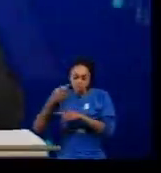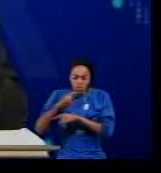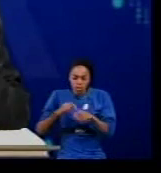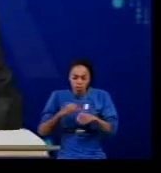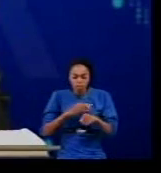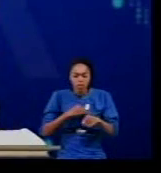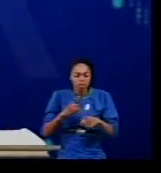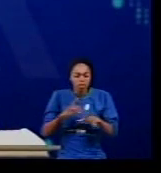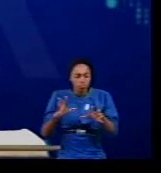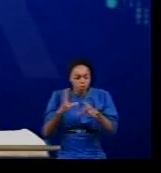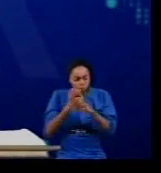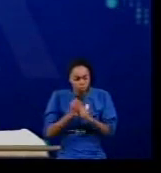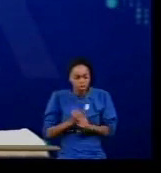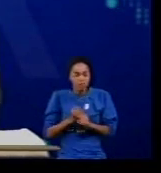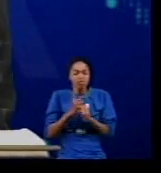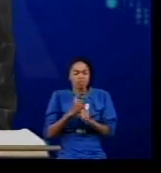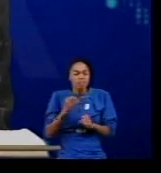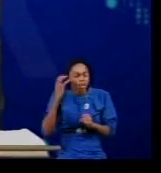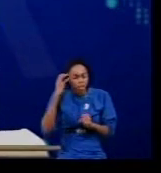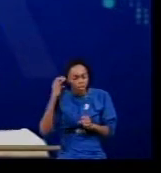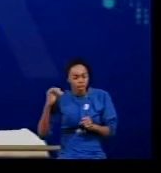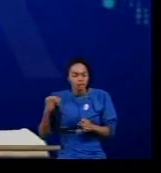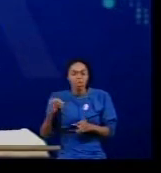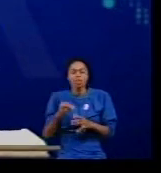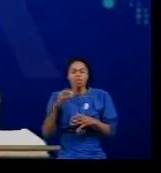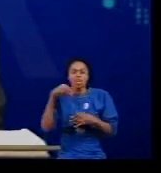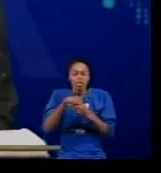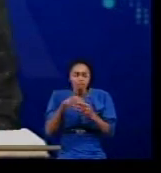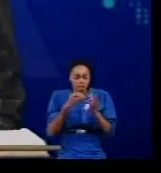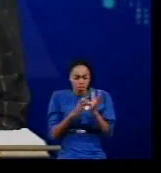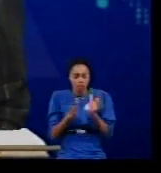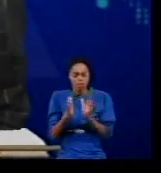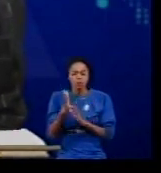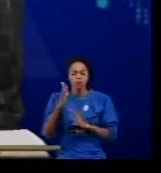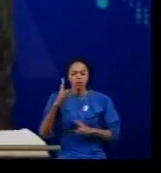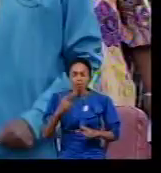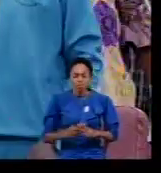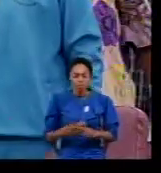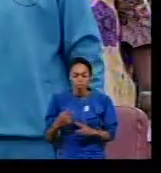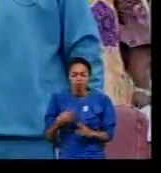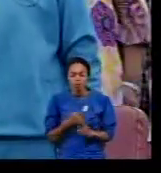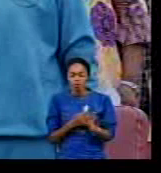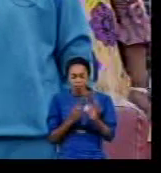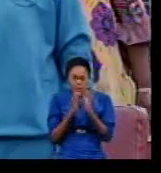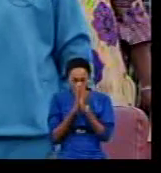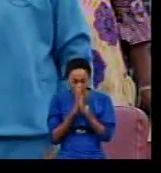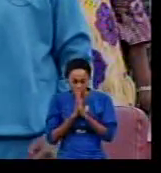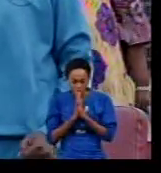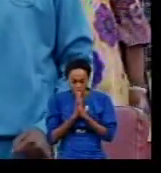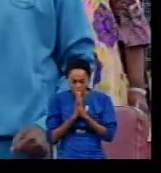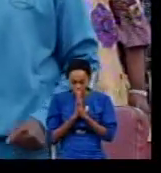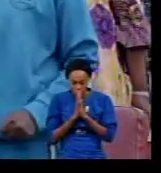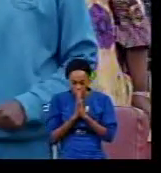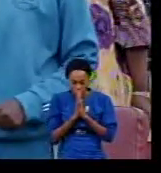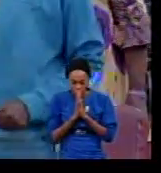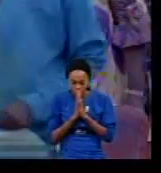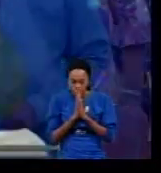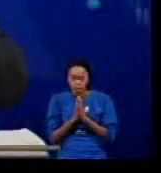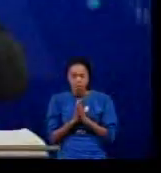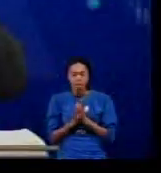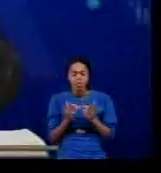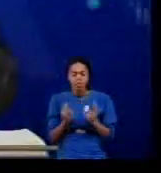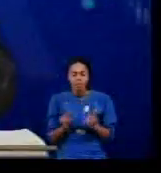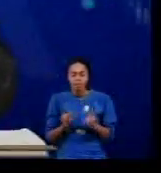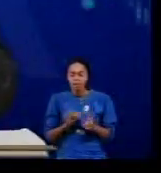And I pray that when the word of God comes to us, we'll think of ourselves the way God is thinking about us. We'll say